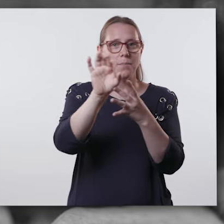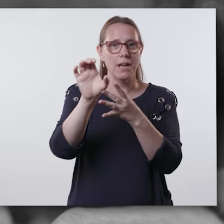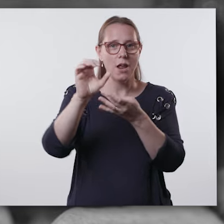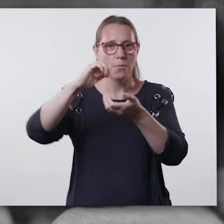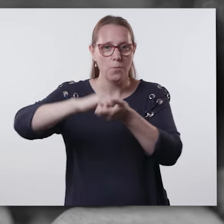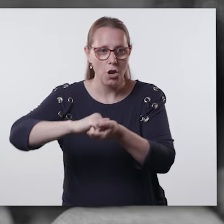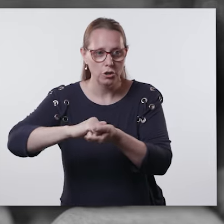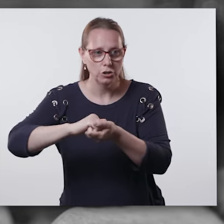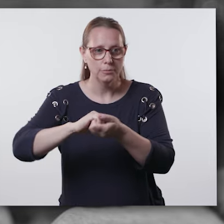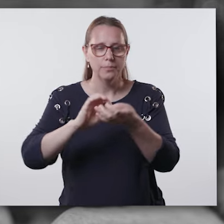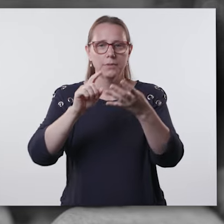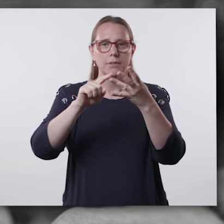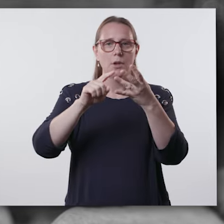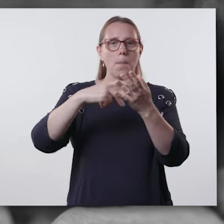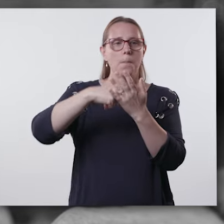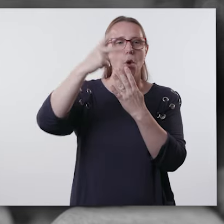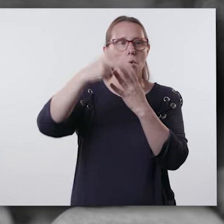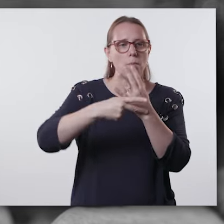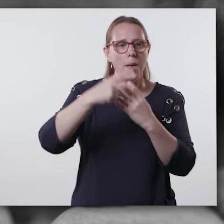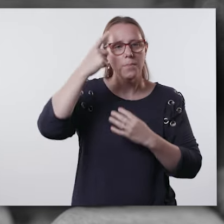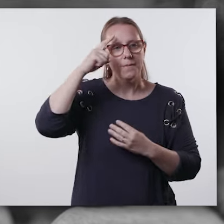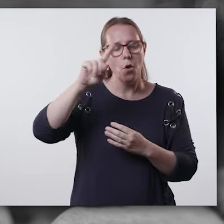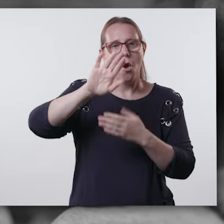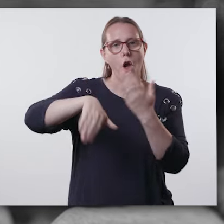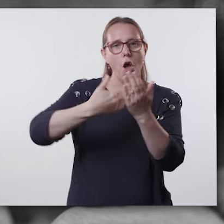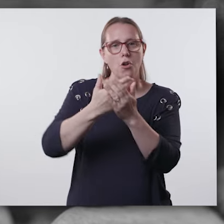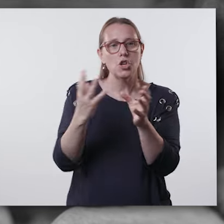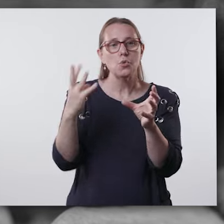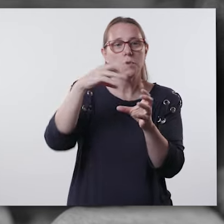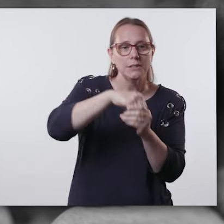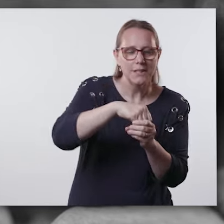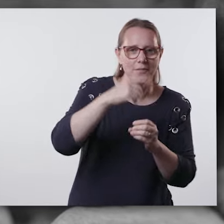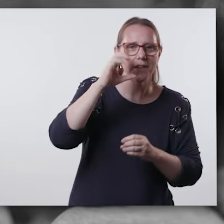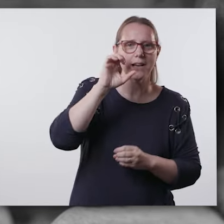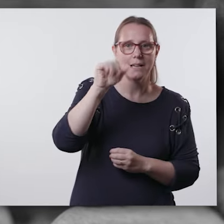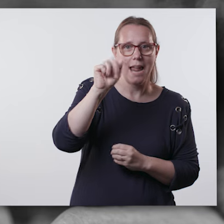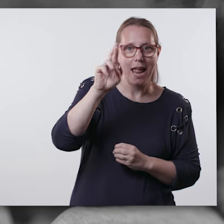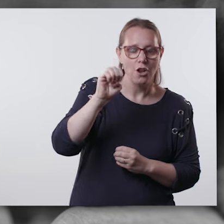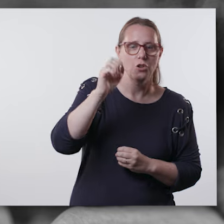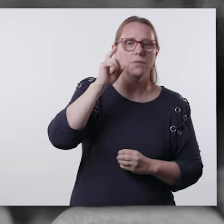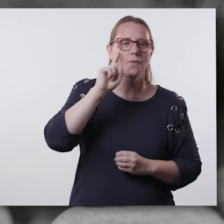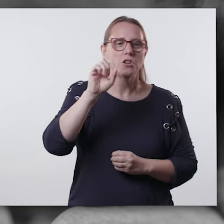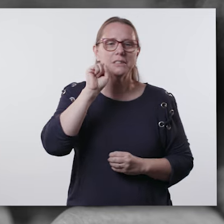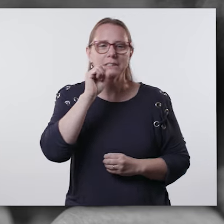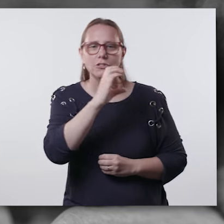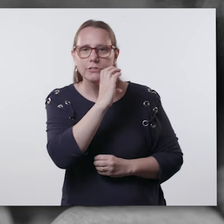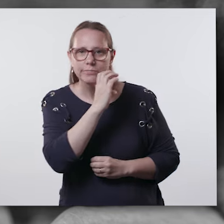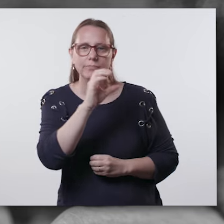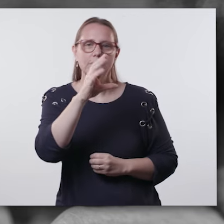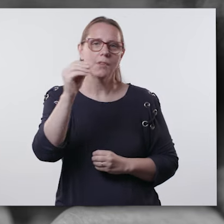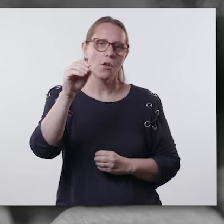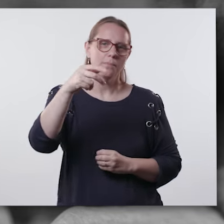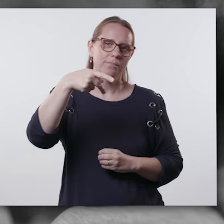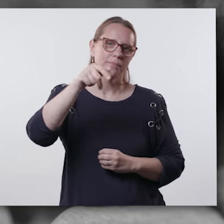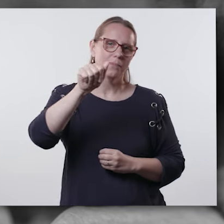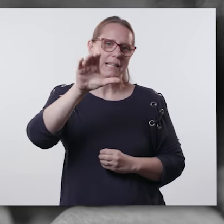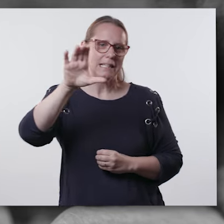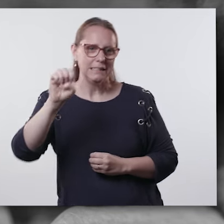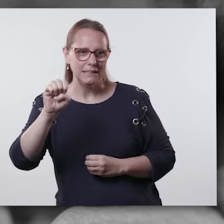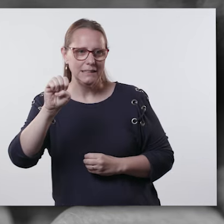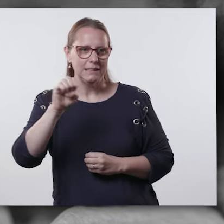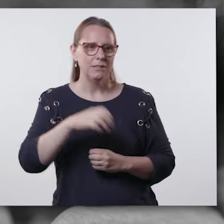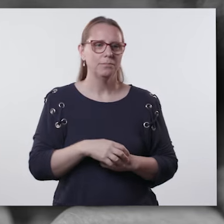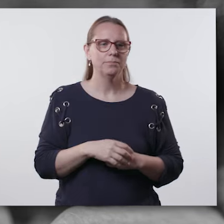Care Partnership, the Program of All-Inclusive Care for the Elderly, or PACE,